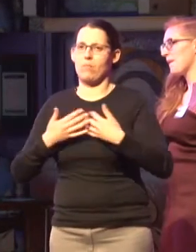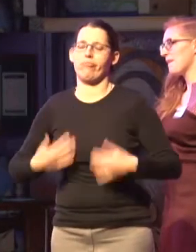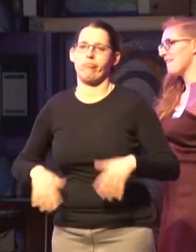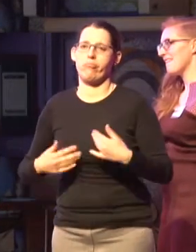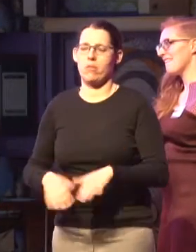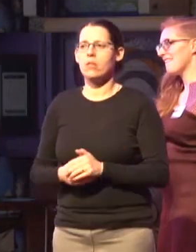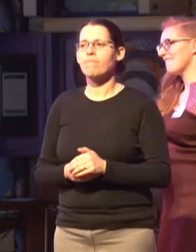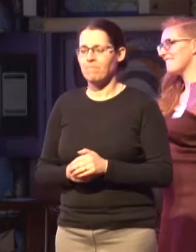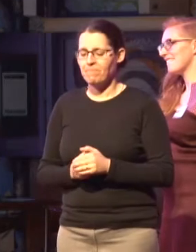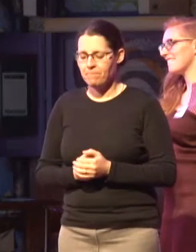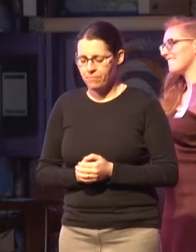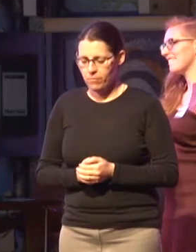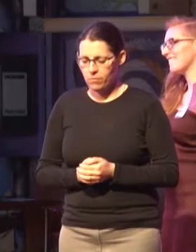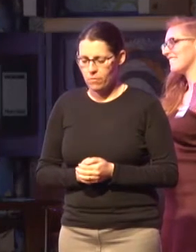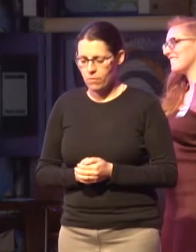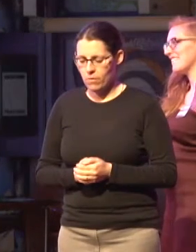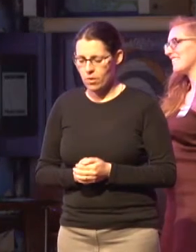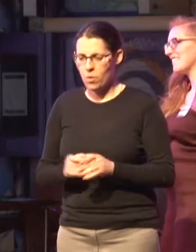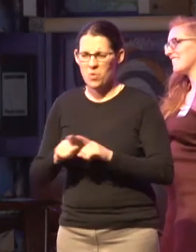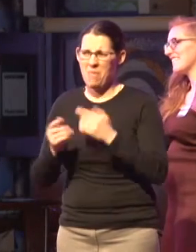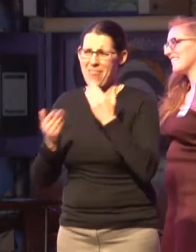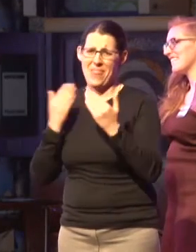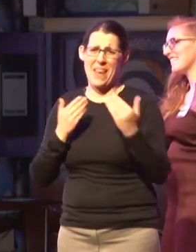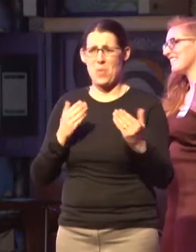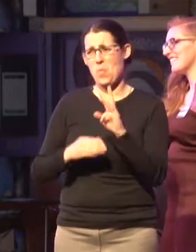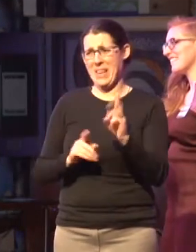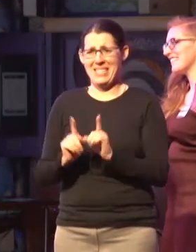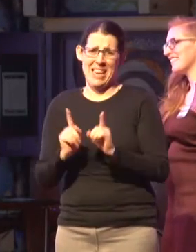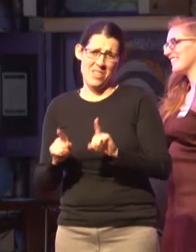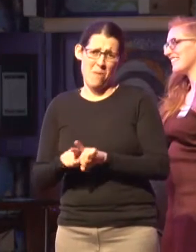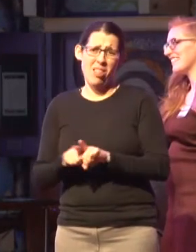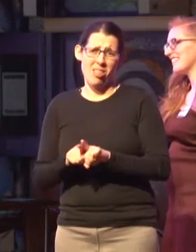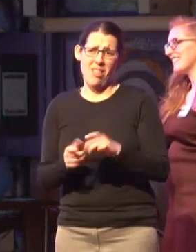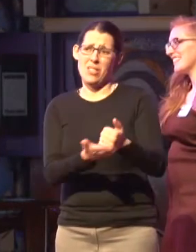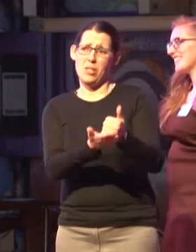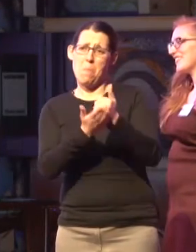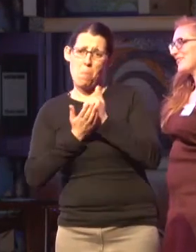And yeah, to the City of Wellington, which has actually supported our